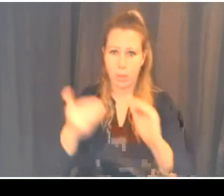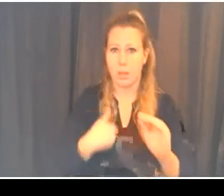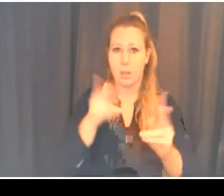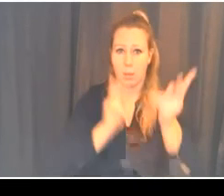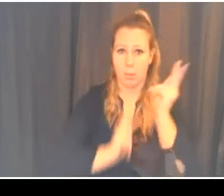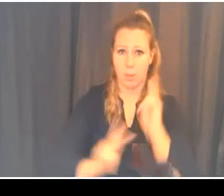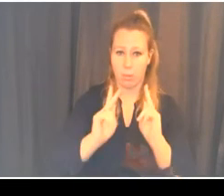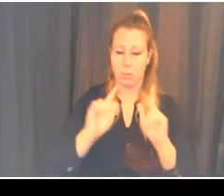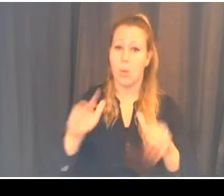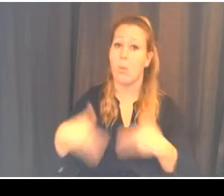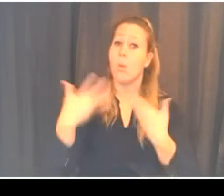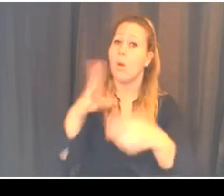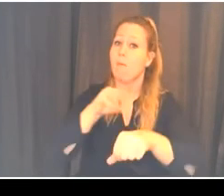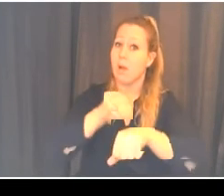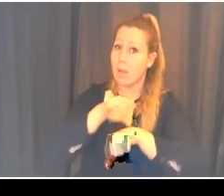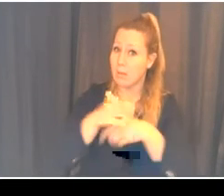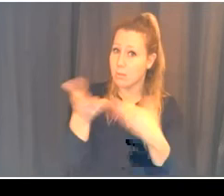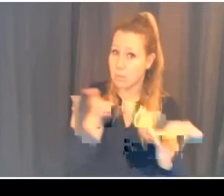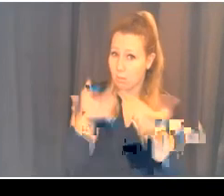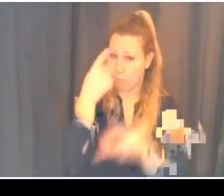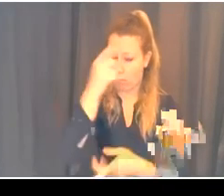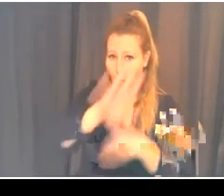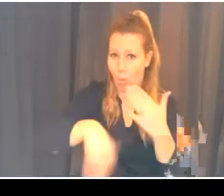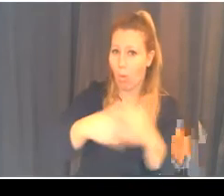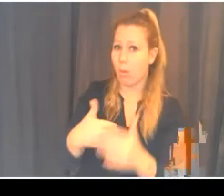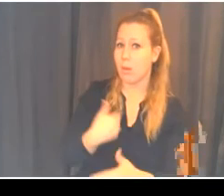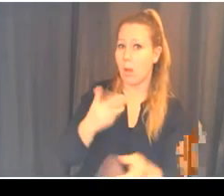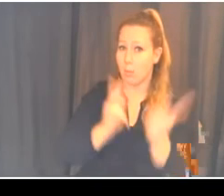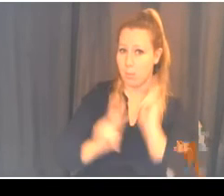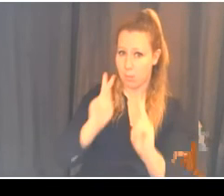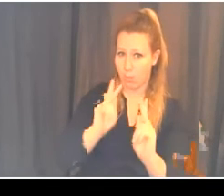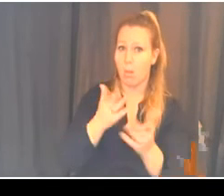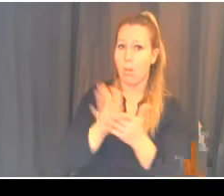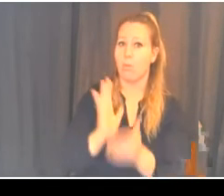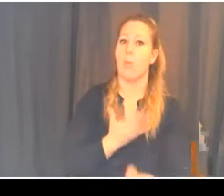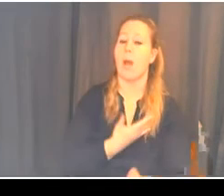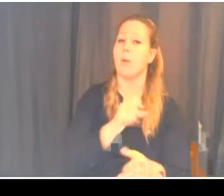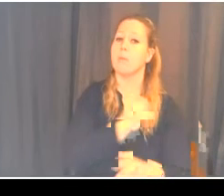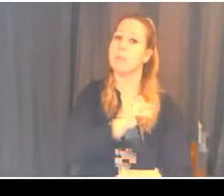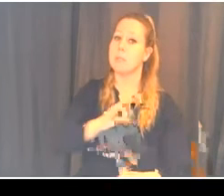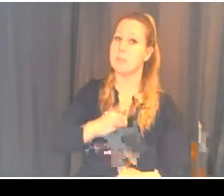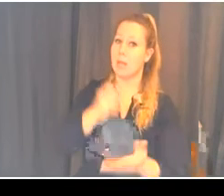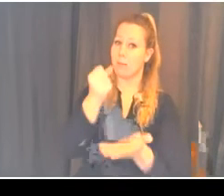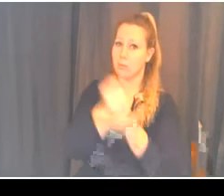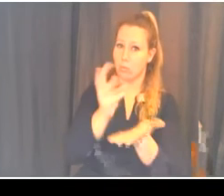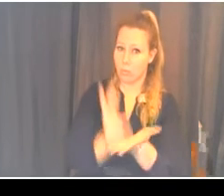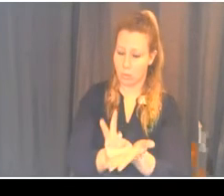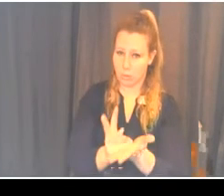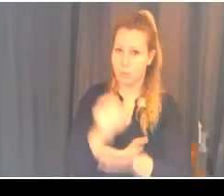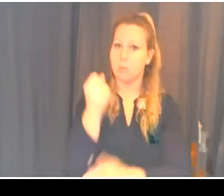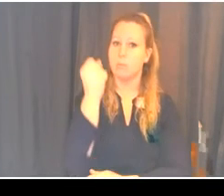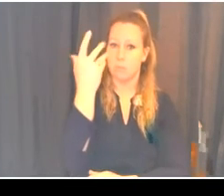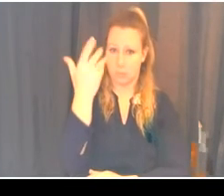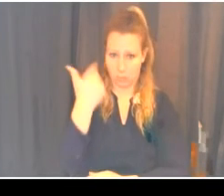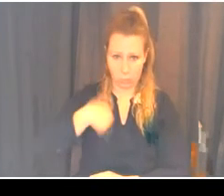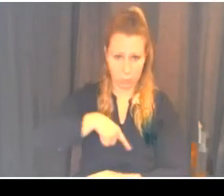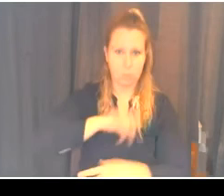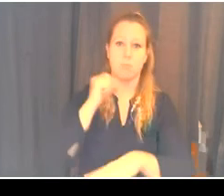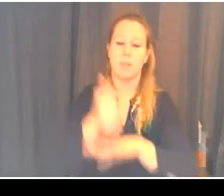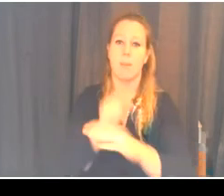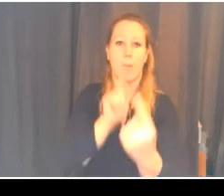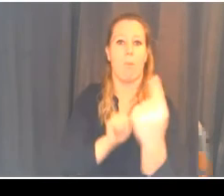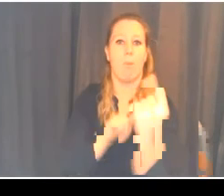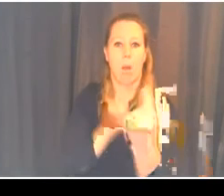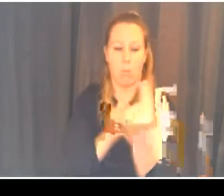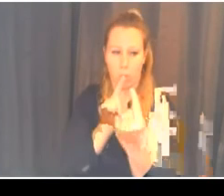states we have linked young people to meditation and wellness apps the te and teletherapy supports and 24hour